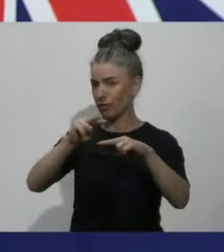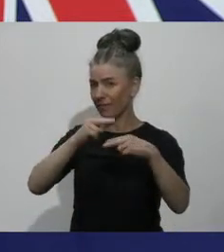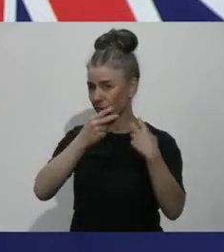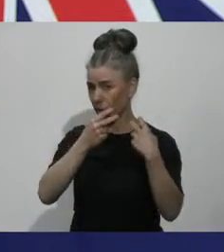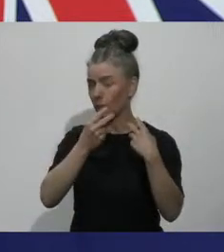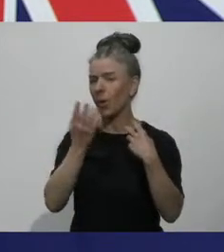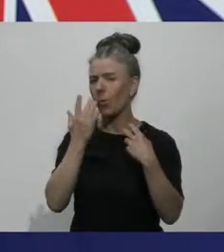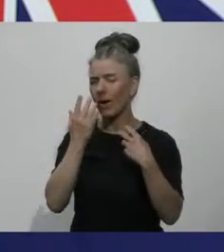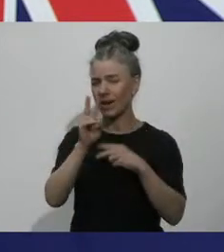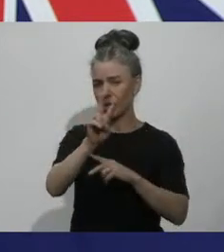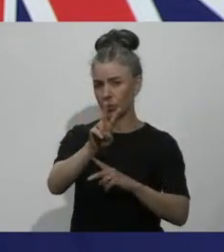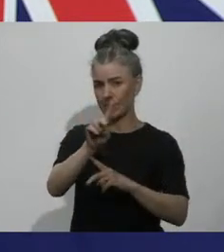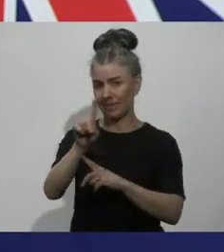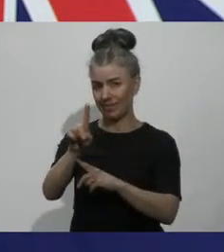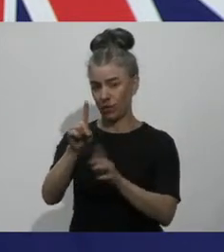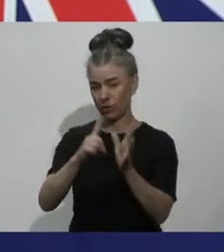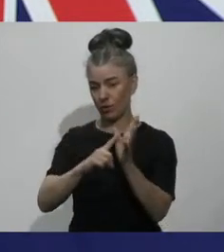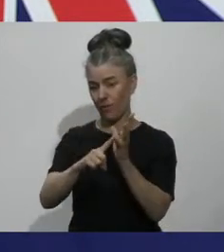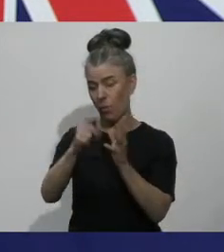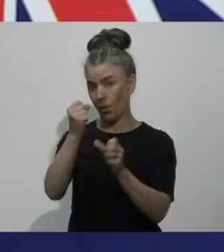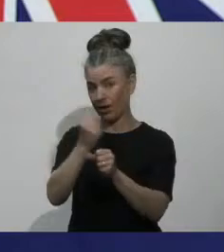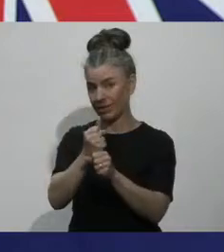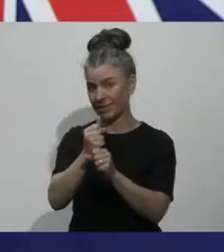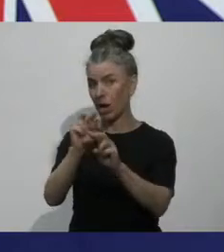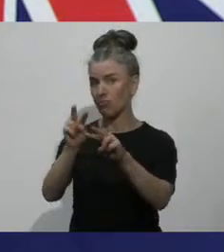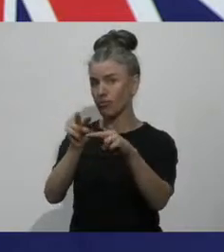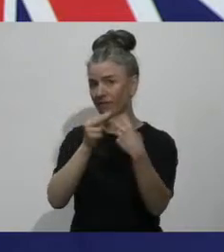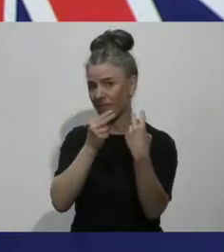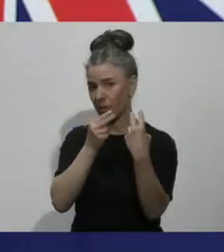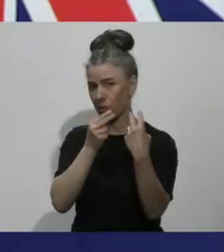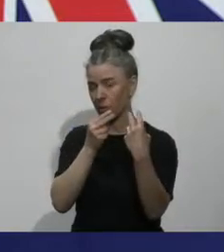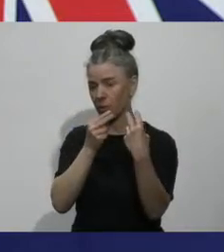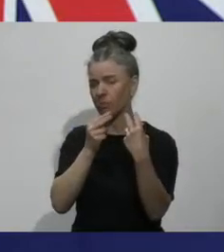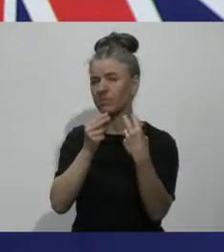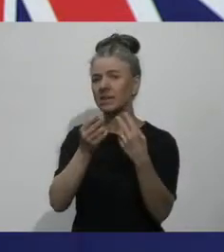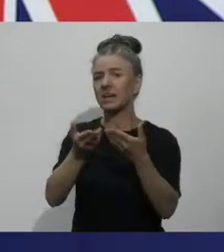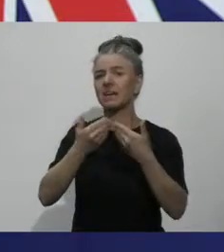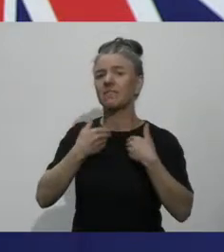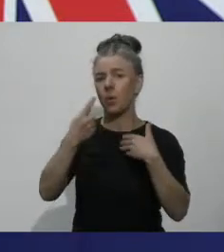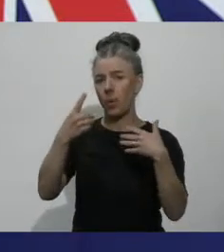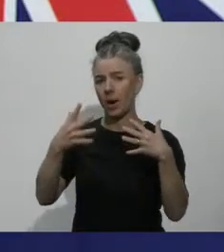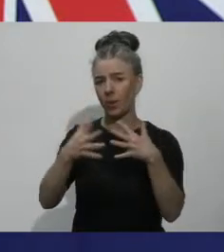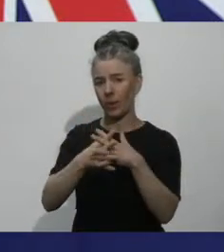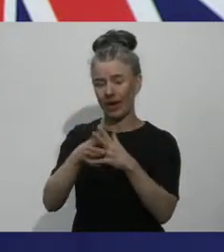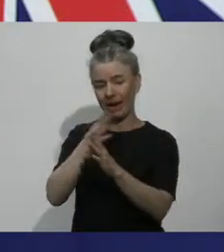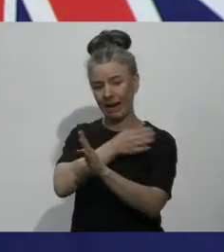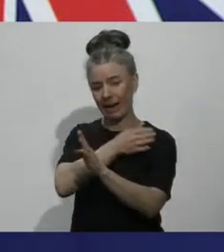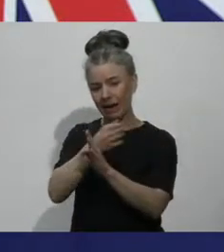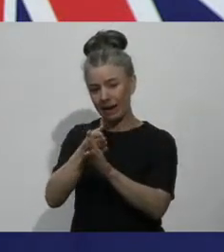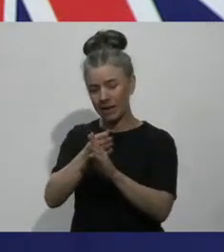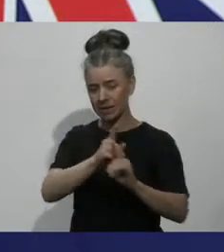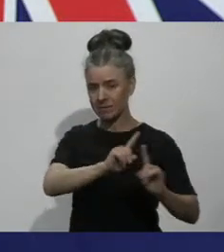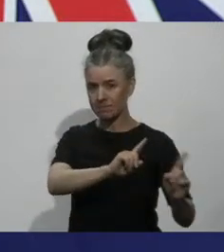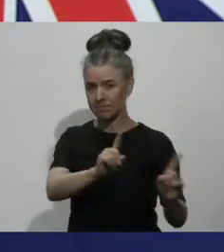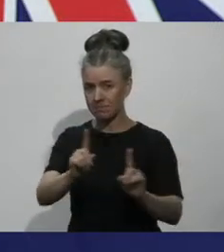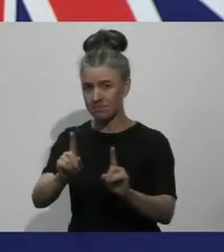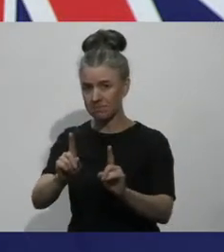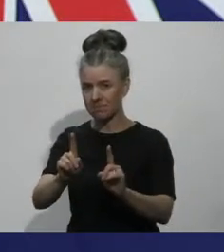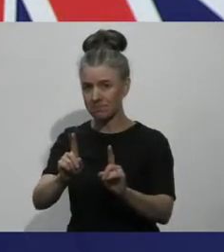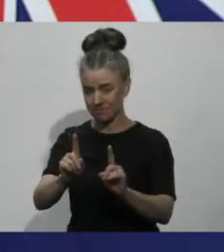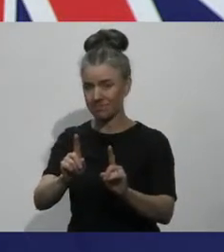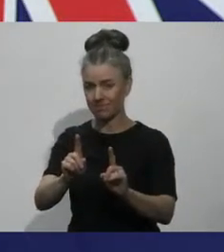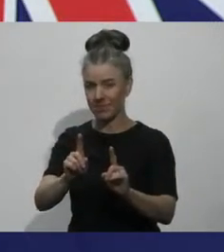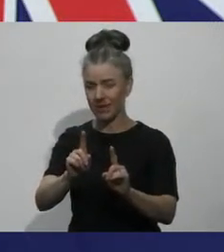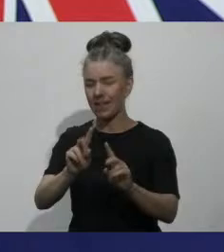the 21st of August. We want to give about a week's time to see how we are travelling before we review